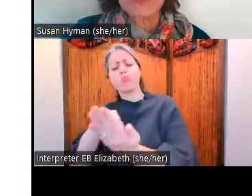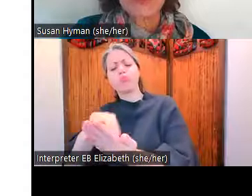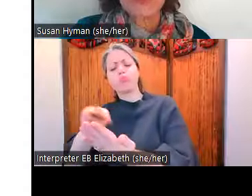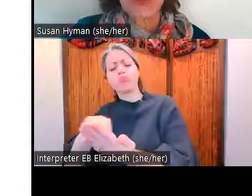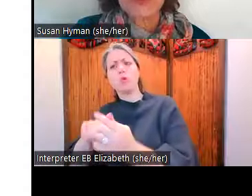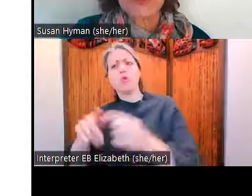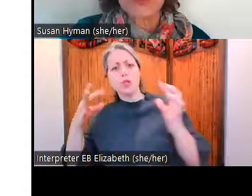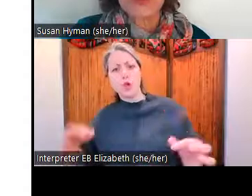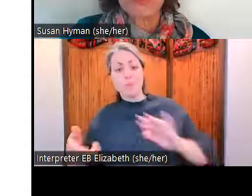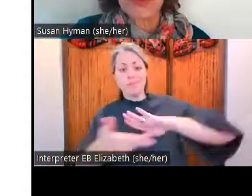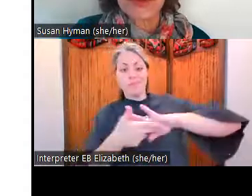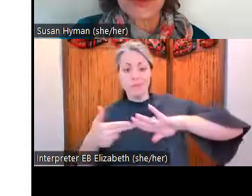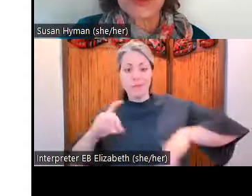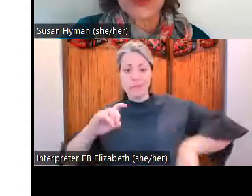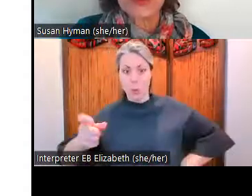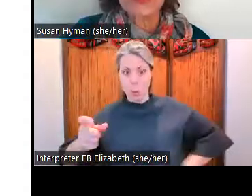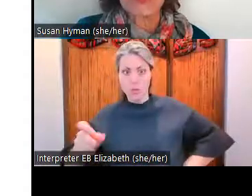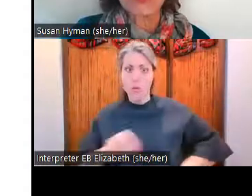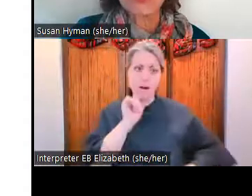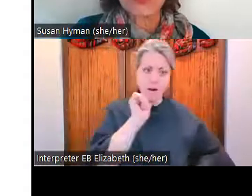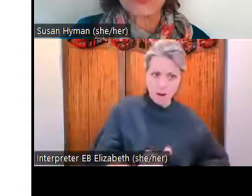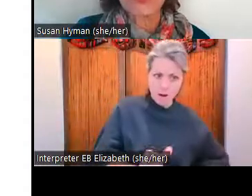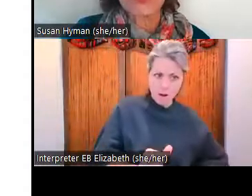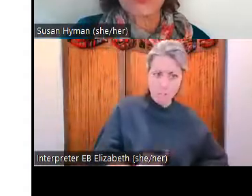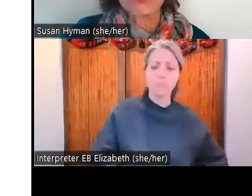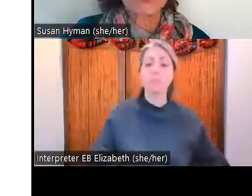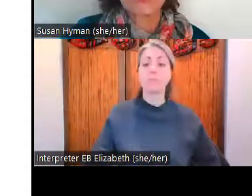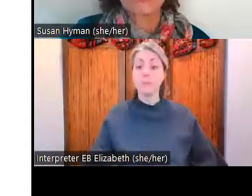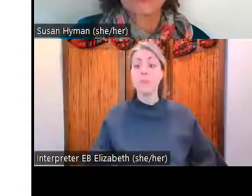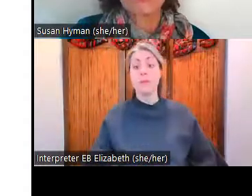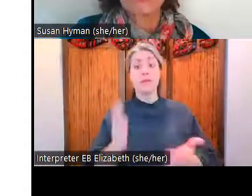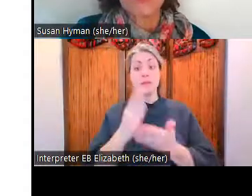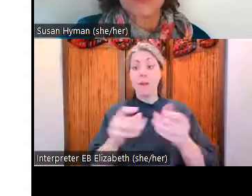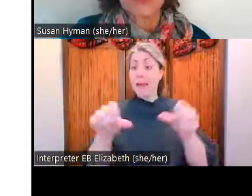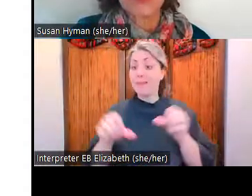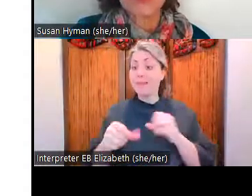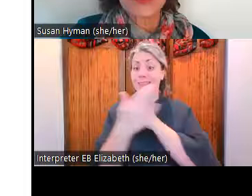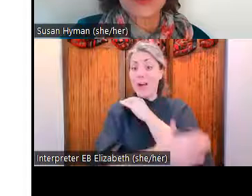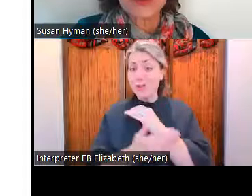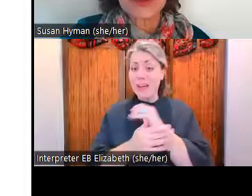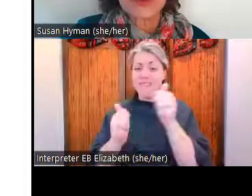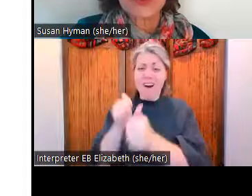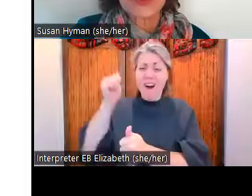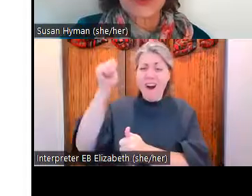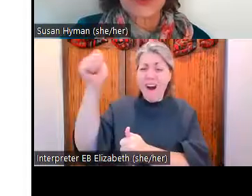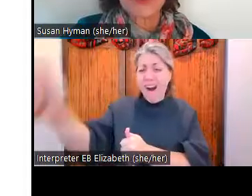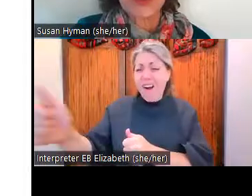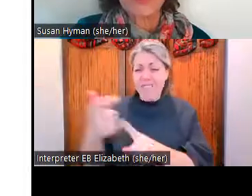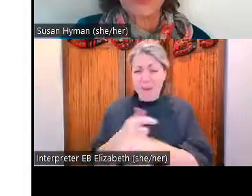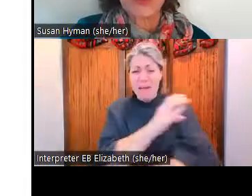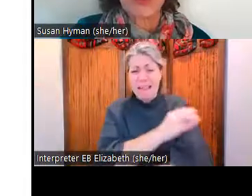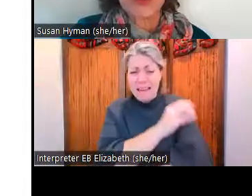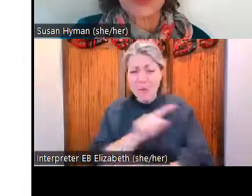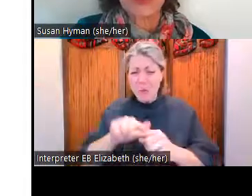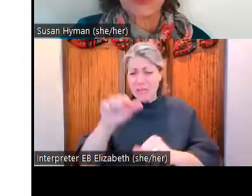of the reasons why this is so important is that in large areas of the country, there are no assessment clinics. And many